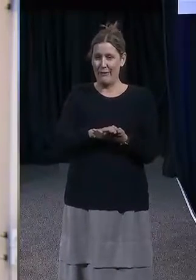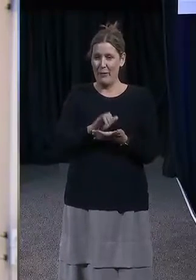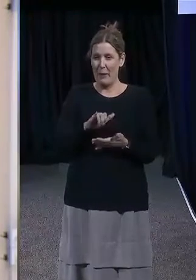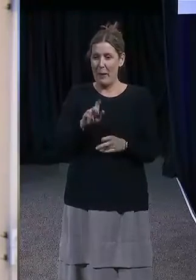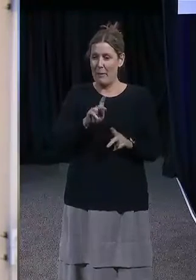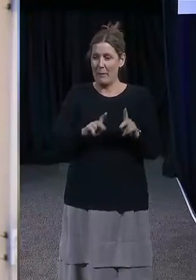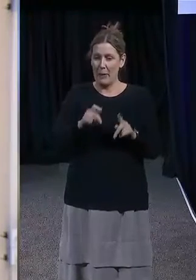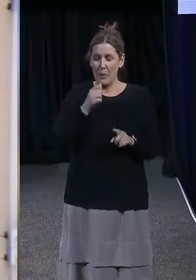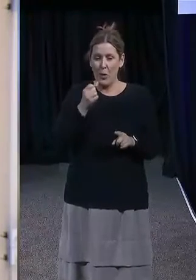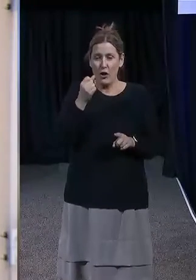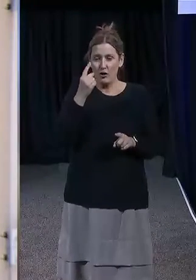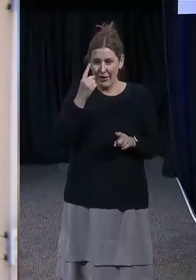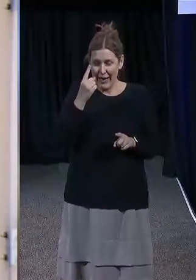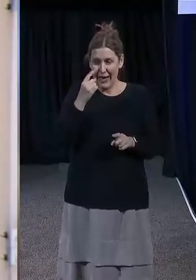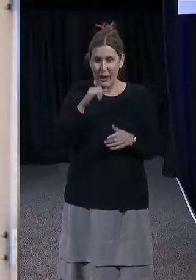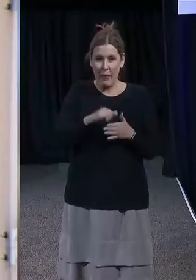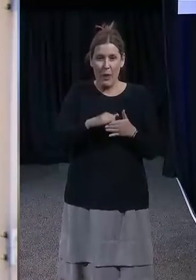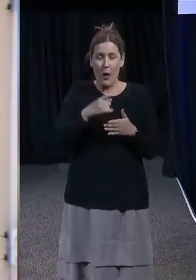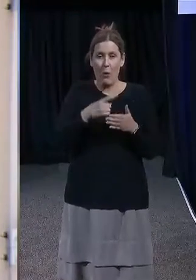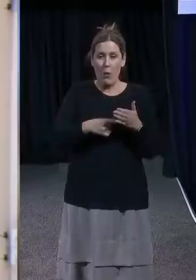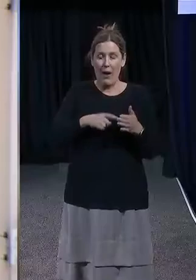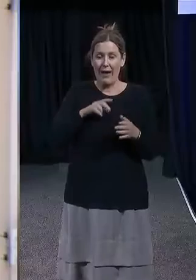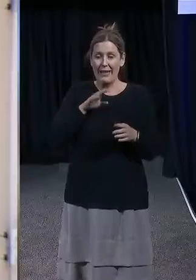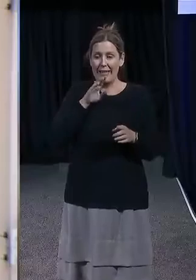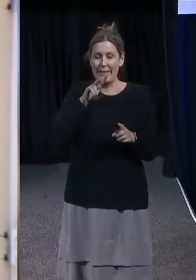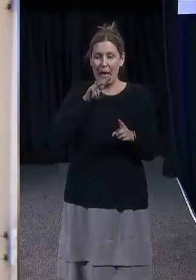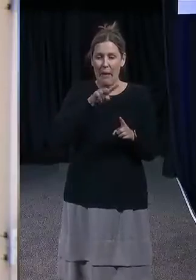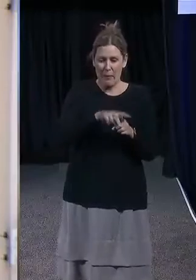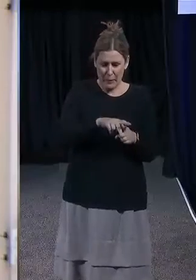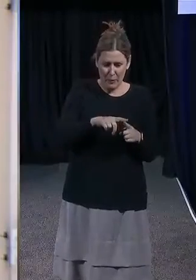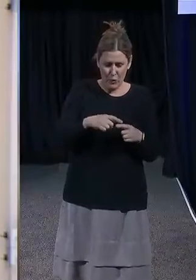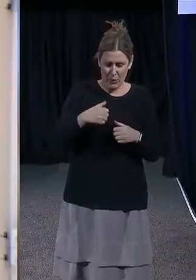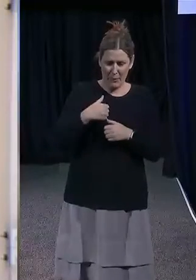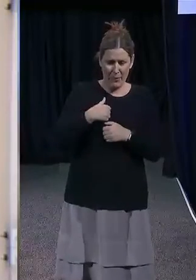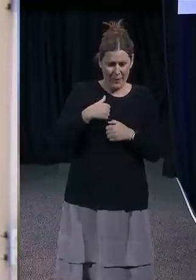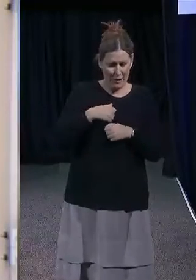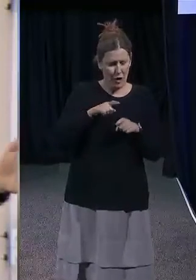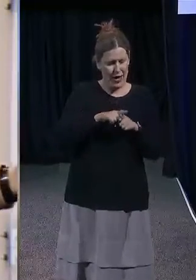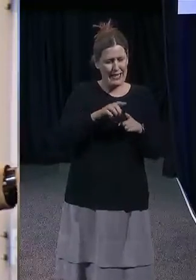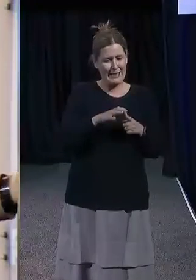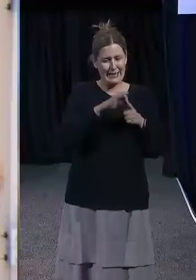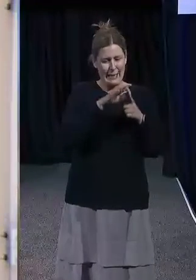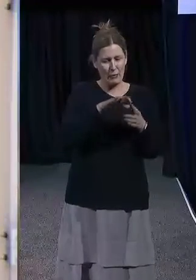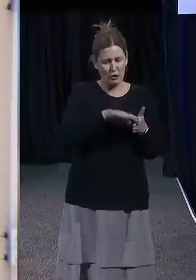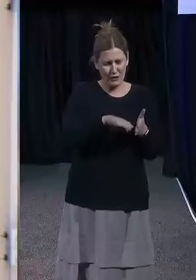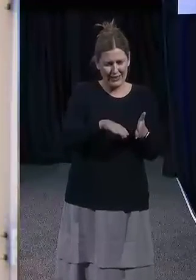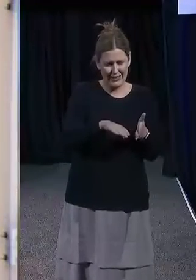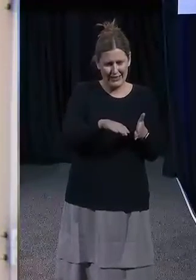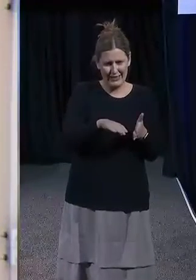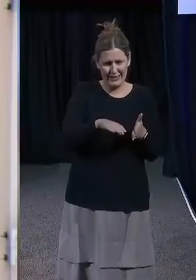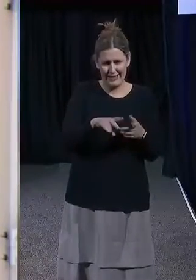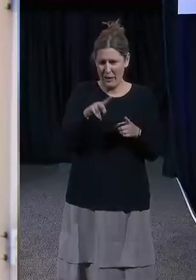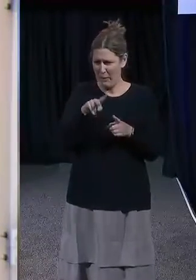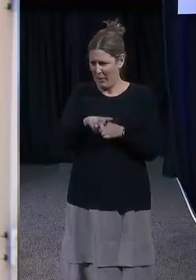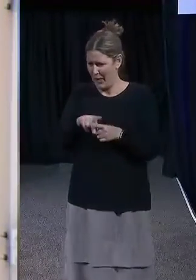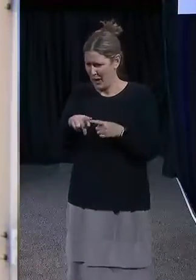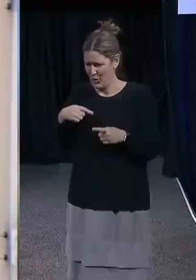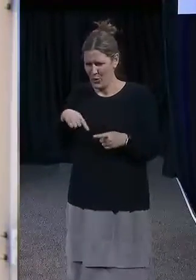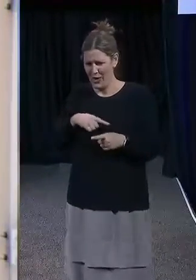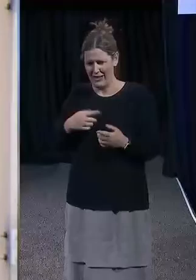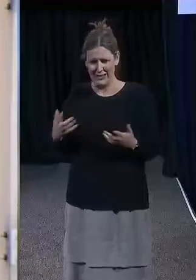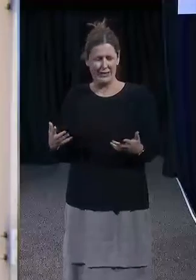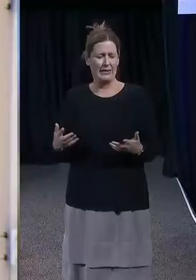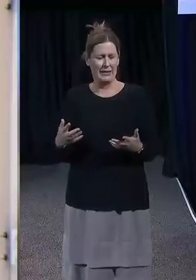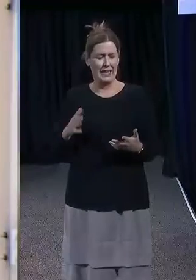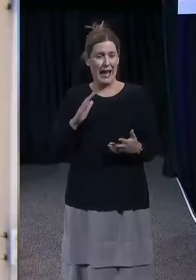not understand that what is applicable to the military as an exemption is not applicable to us. Yes. That the role